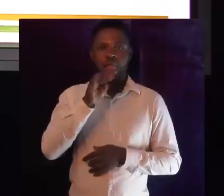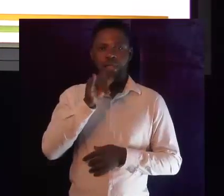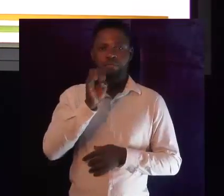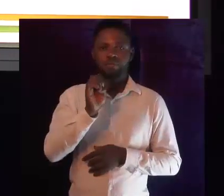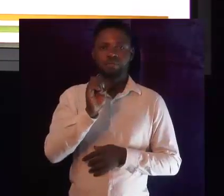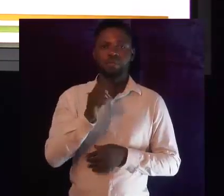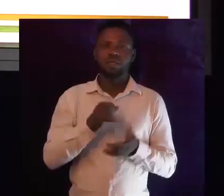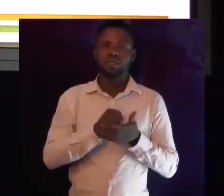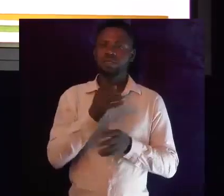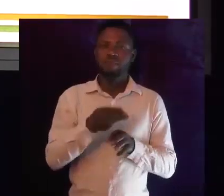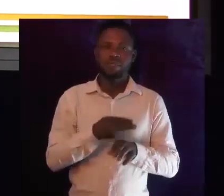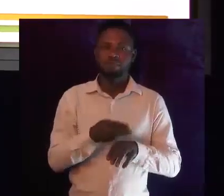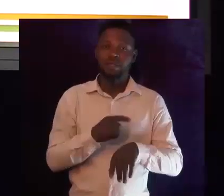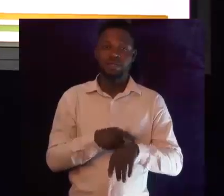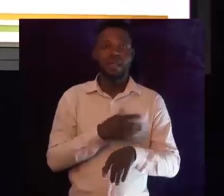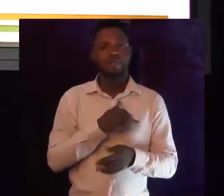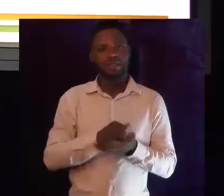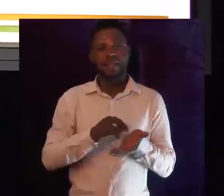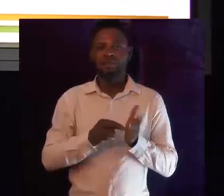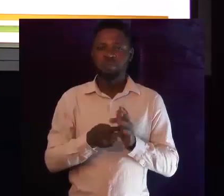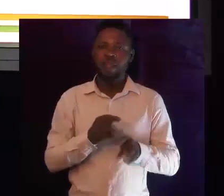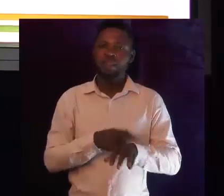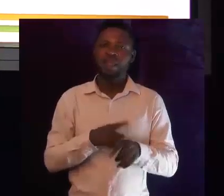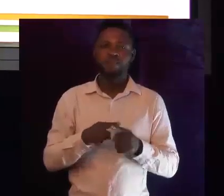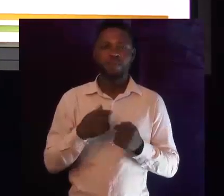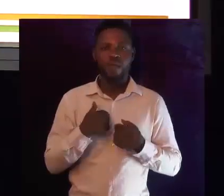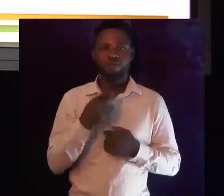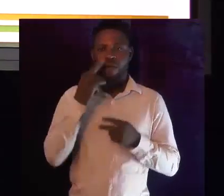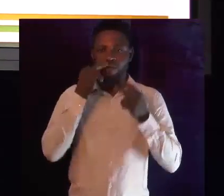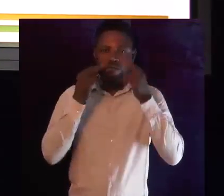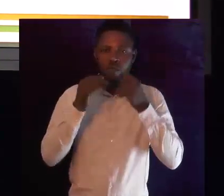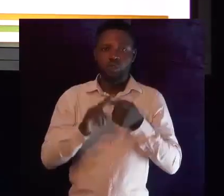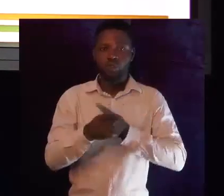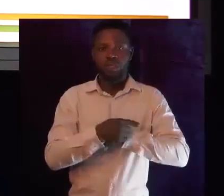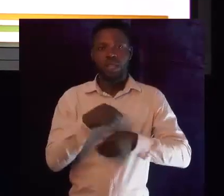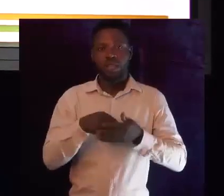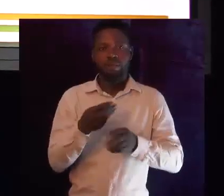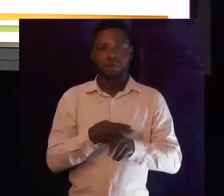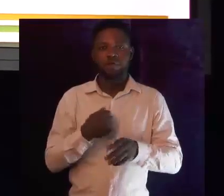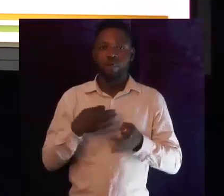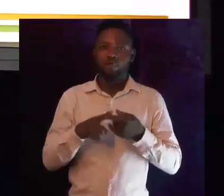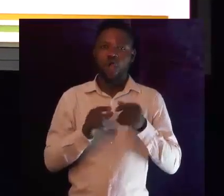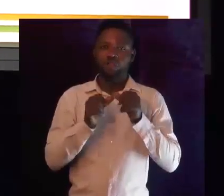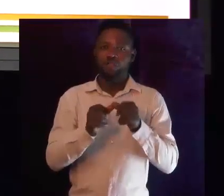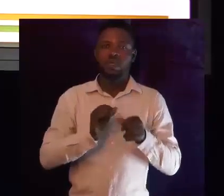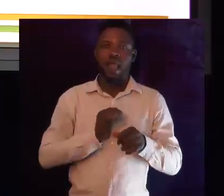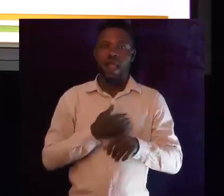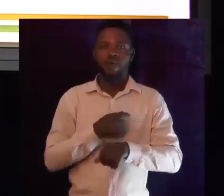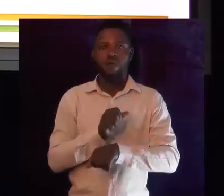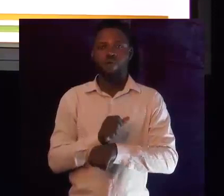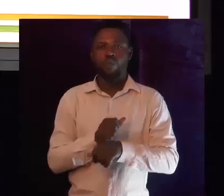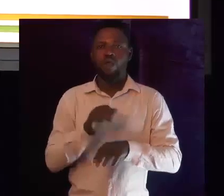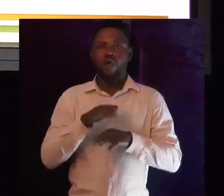Agbaje. It is mathematics time, and that means it is time to have some fun. Today in mathematics, we will continue our